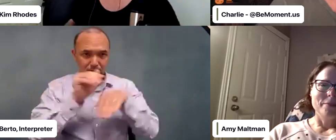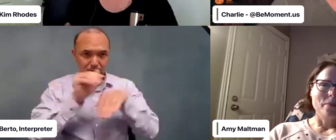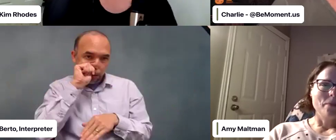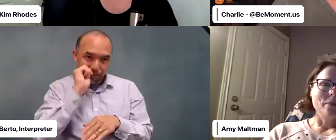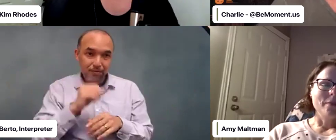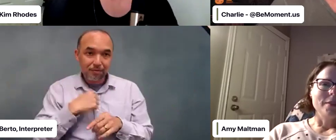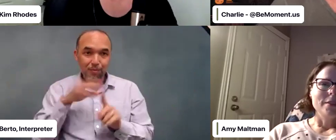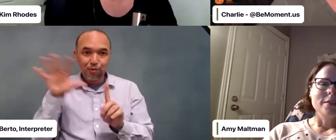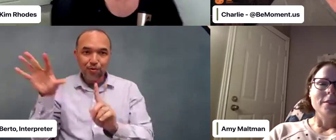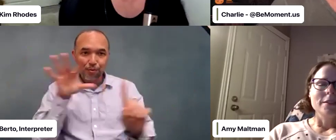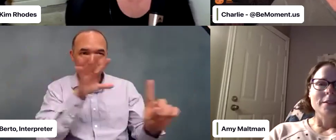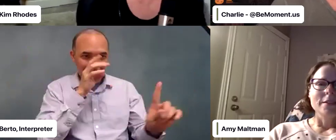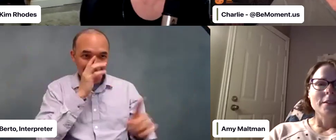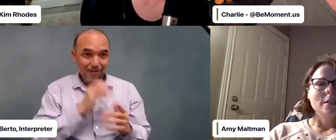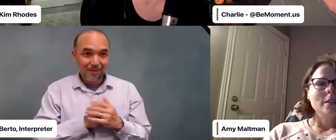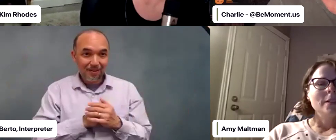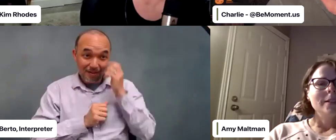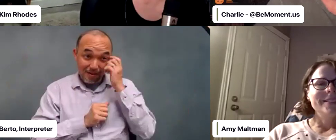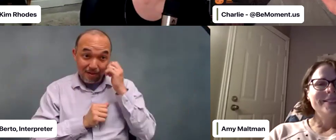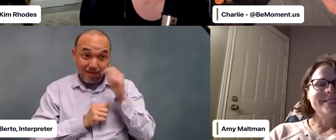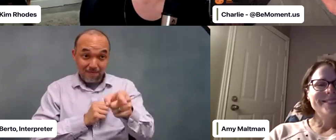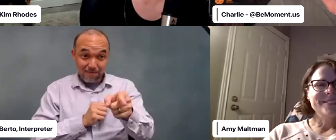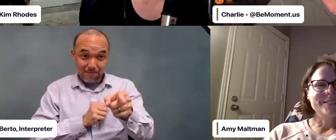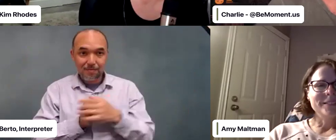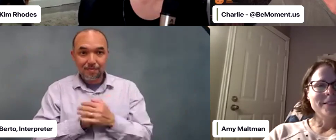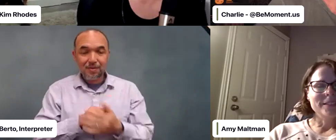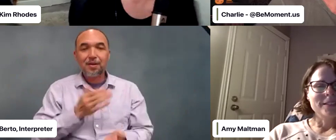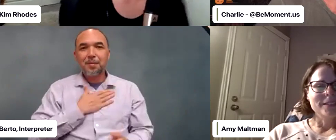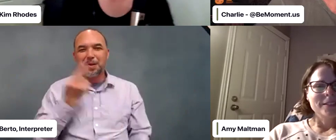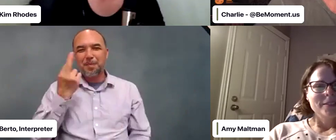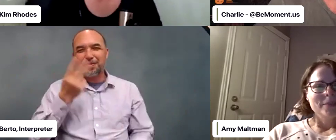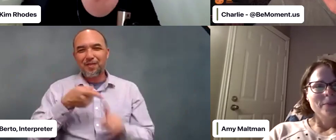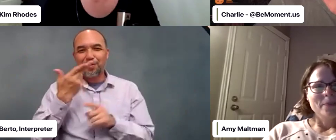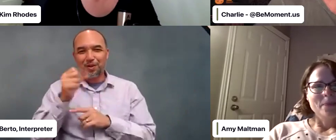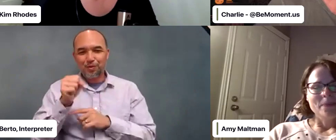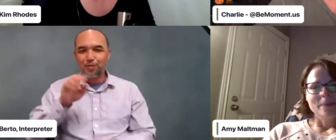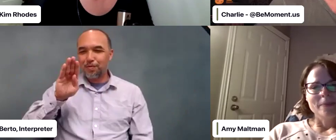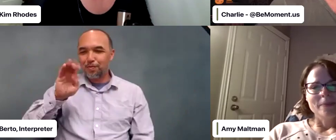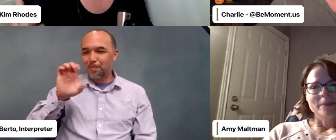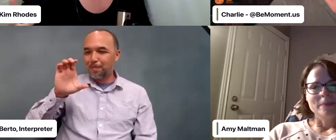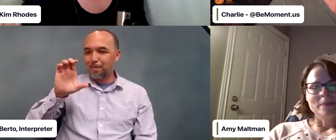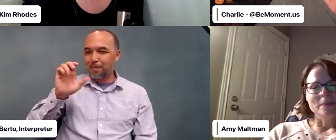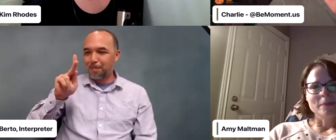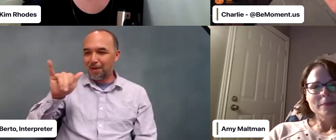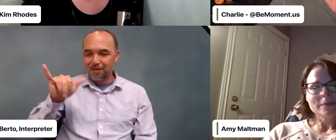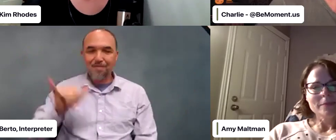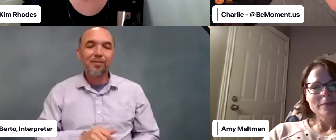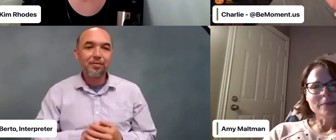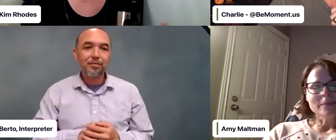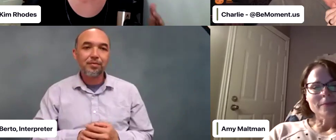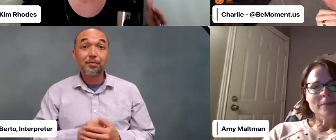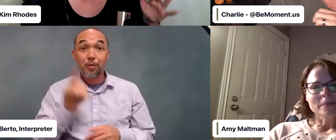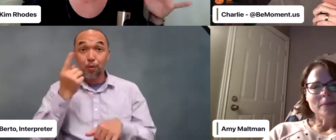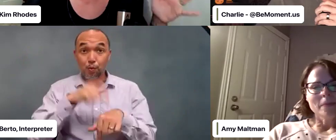my screen for just a second. Right there. So that's my best friend from high school, Becky. So we're out for a walk,